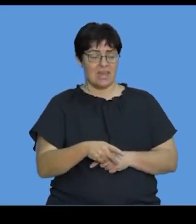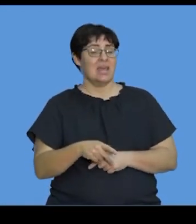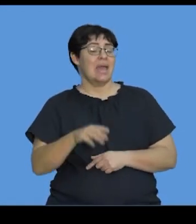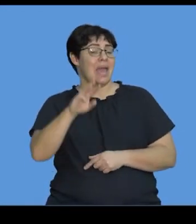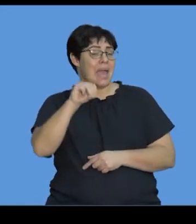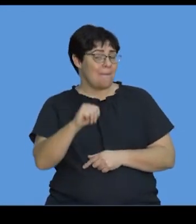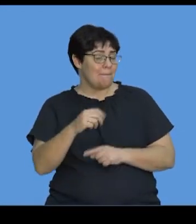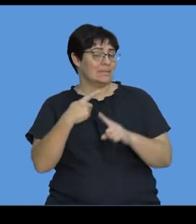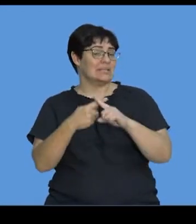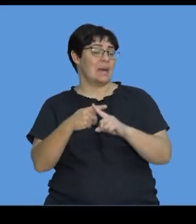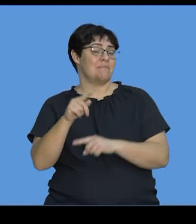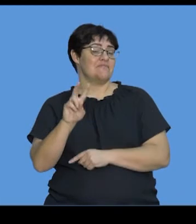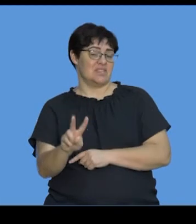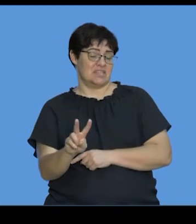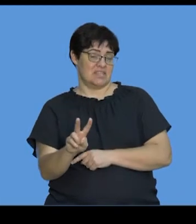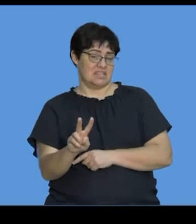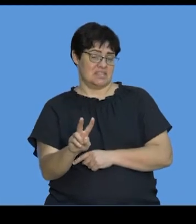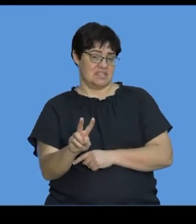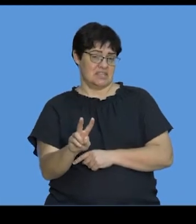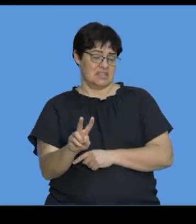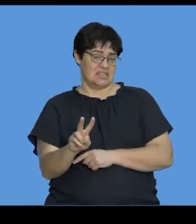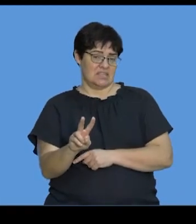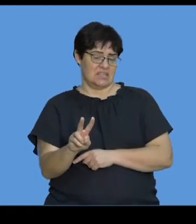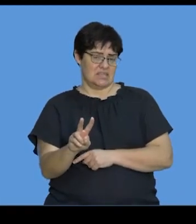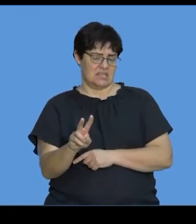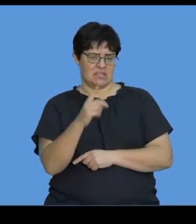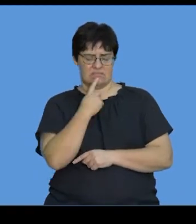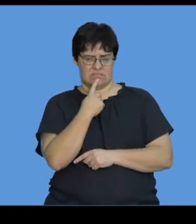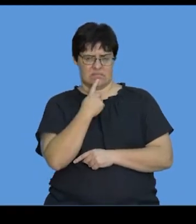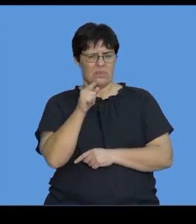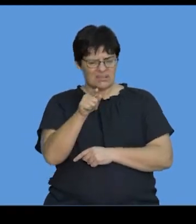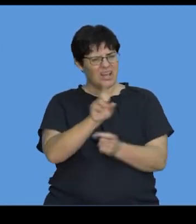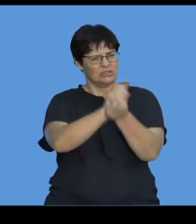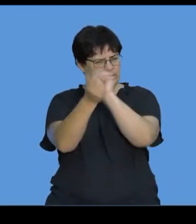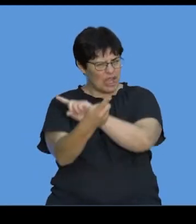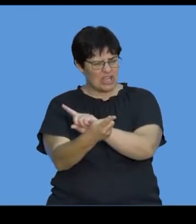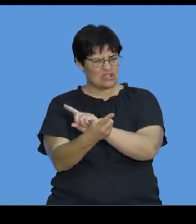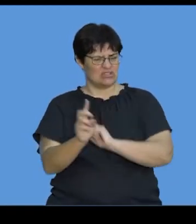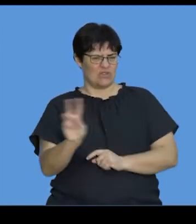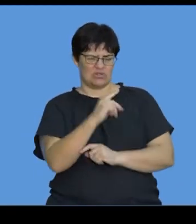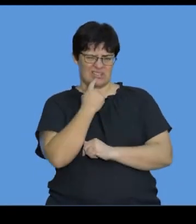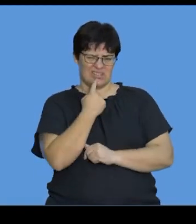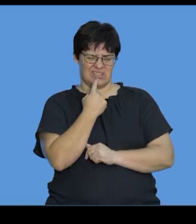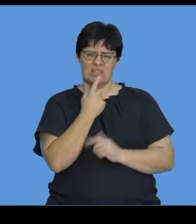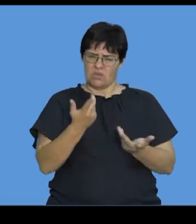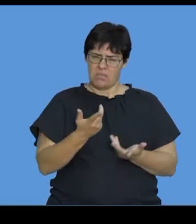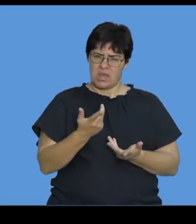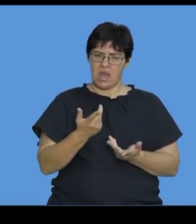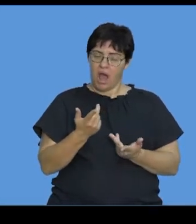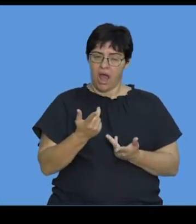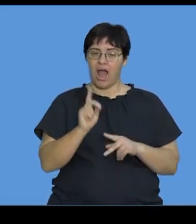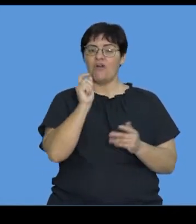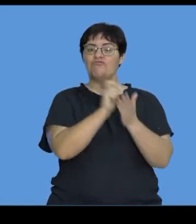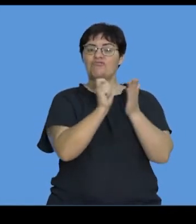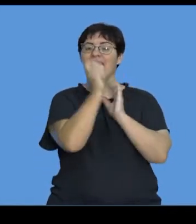times velocity. But that's a change in velocity. So actually, I can rewrite this